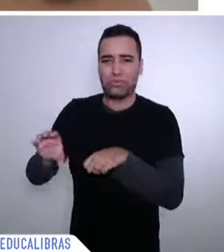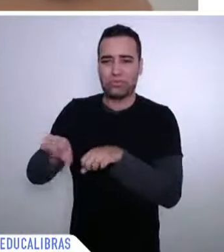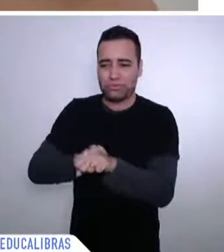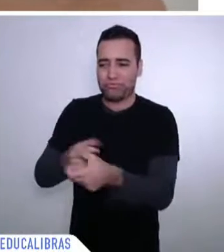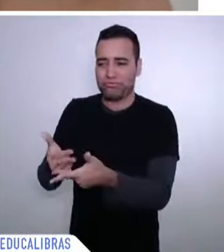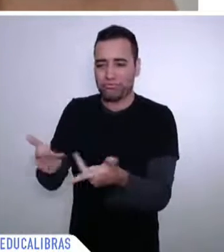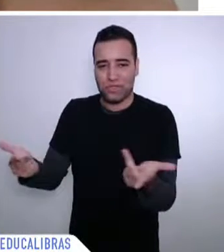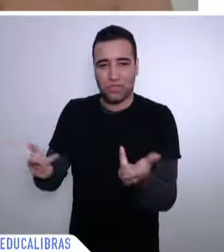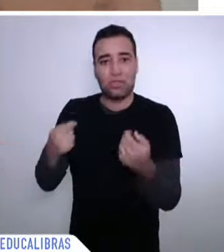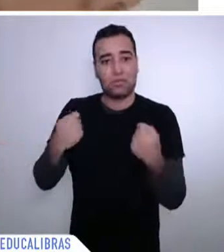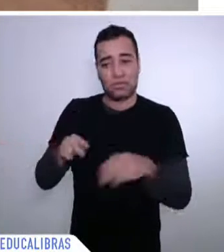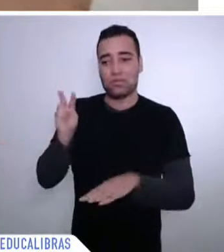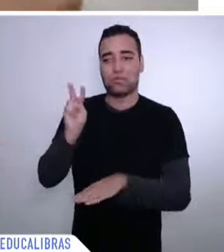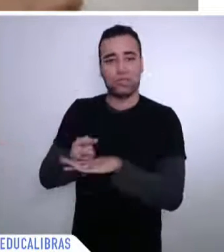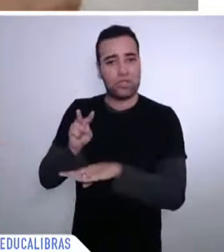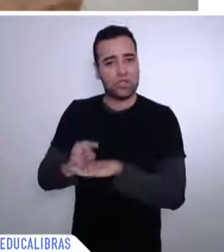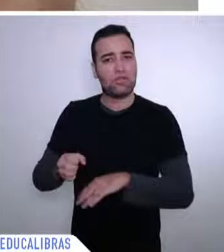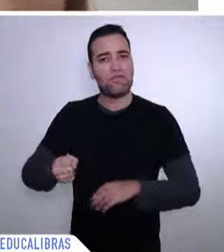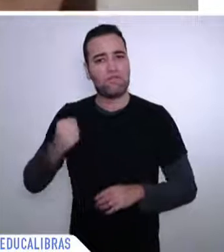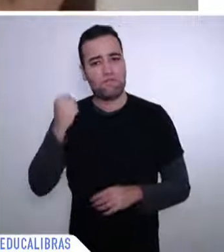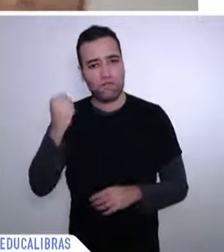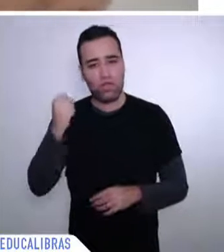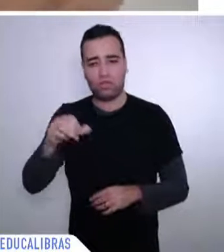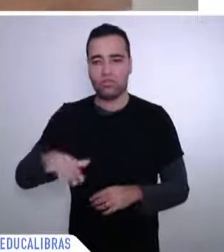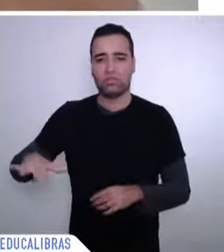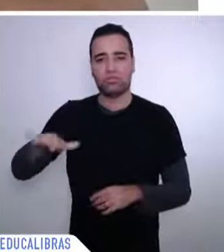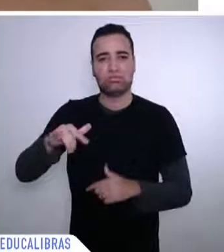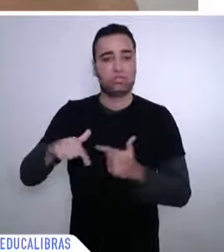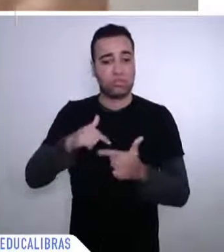contribution. Vou passar.